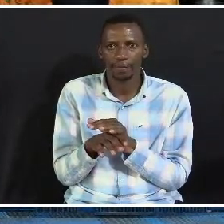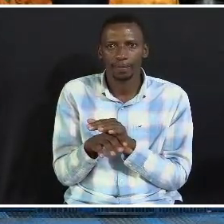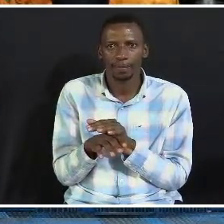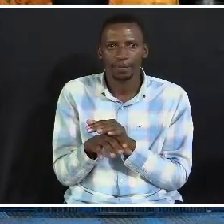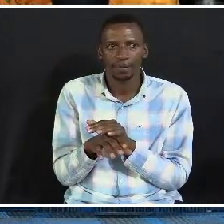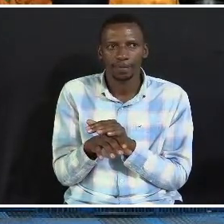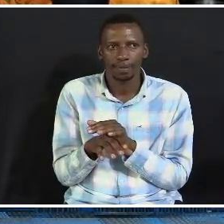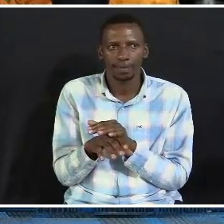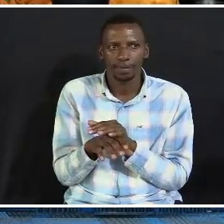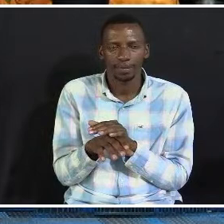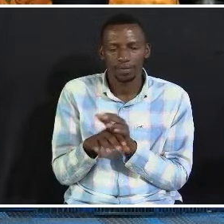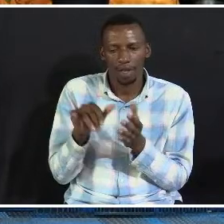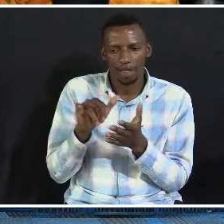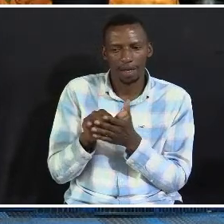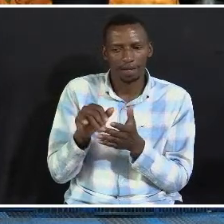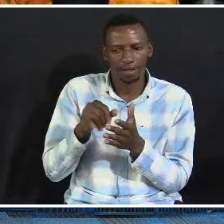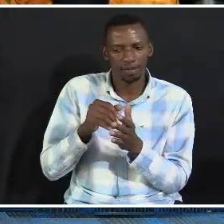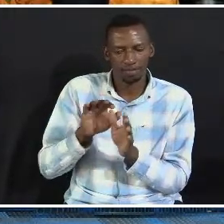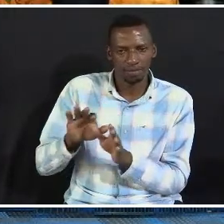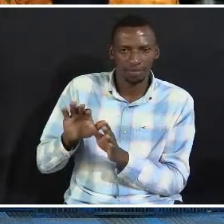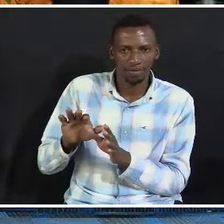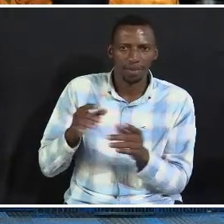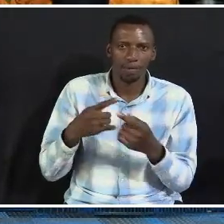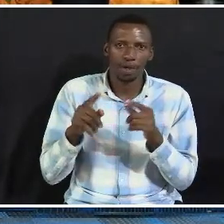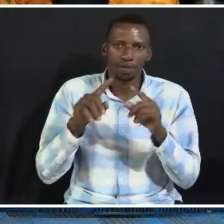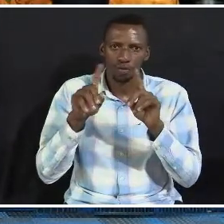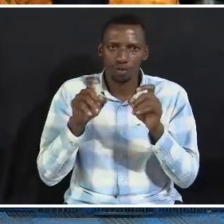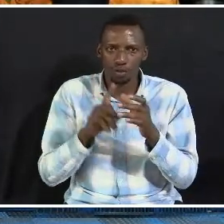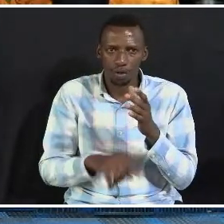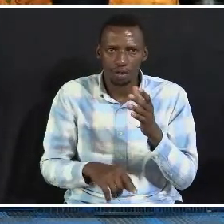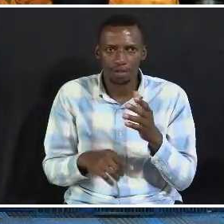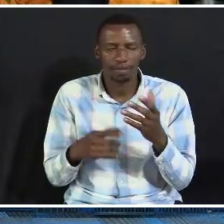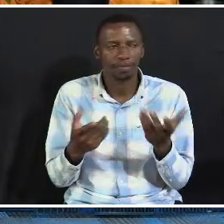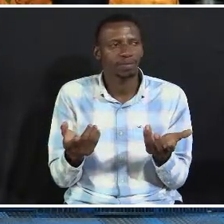That was a by the way. But the question is,